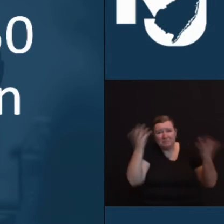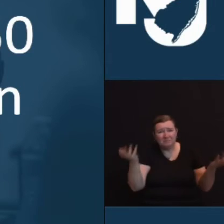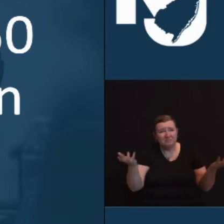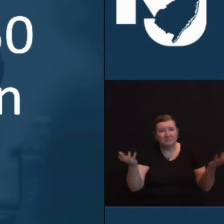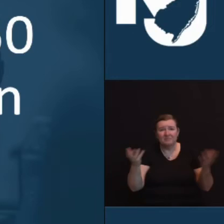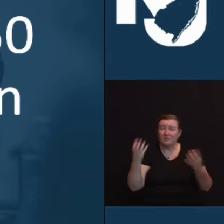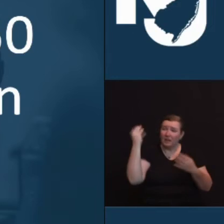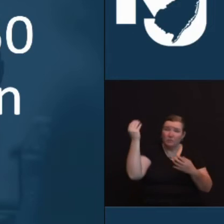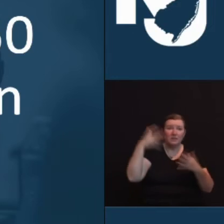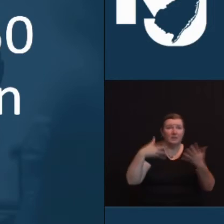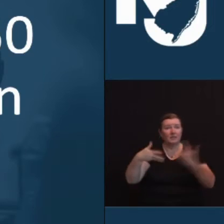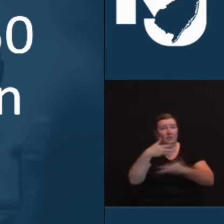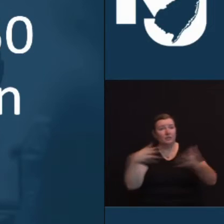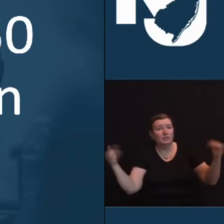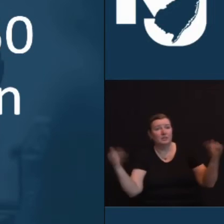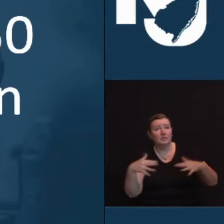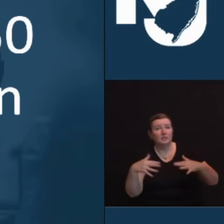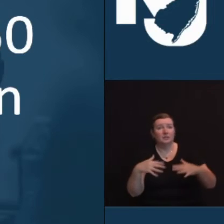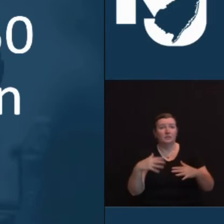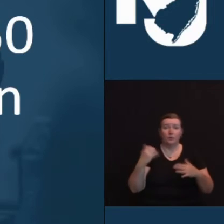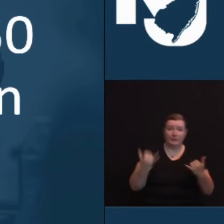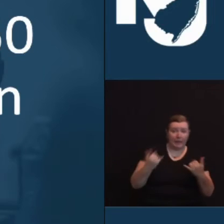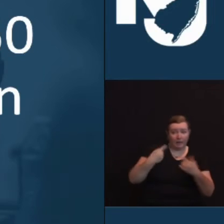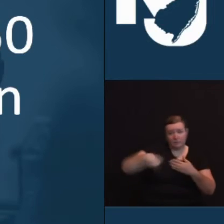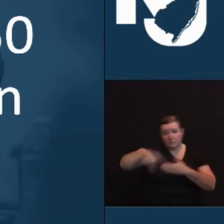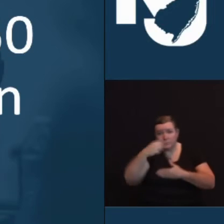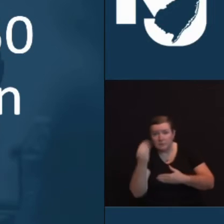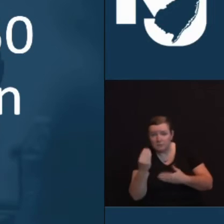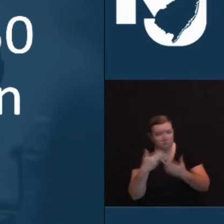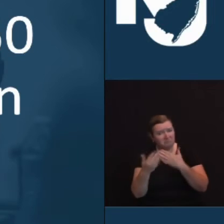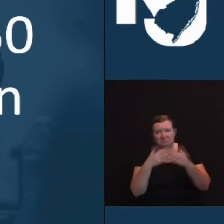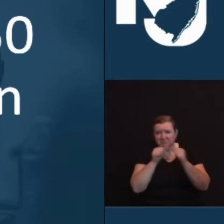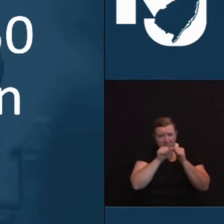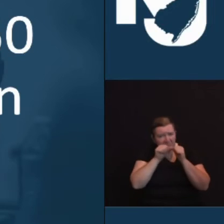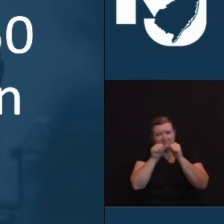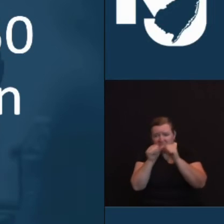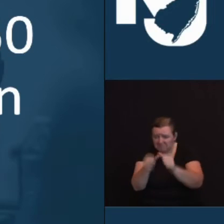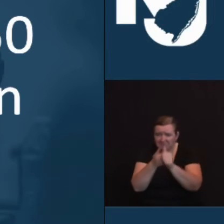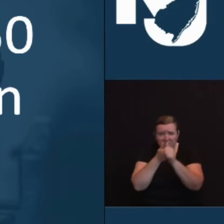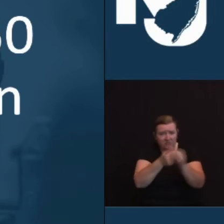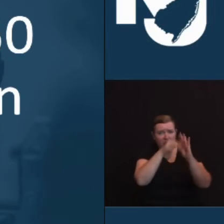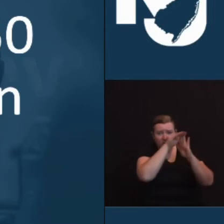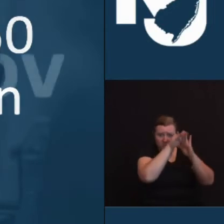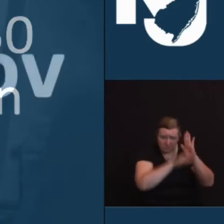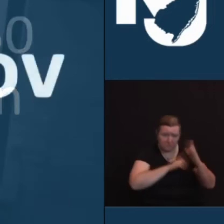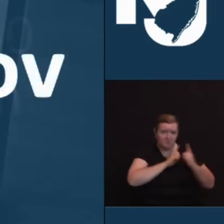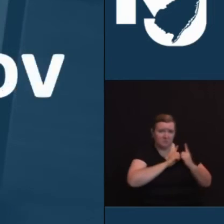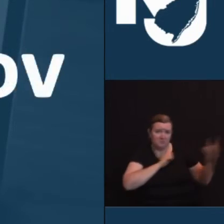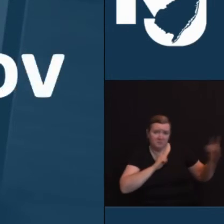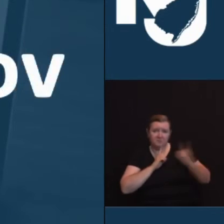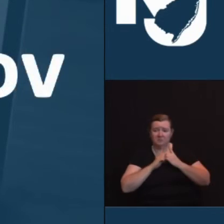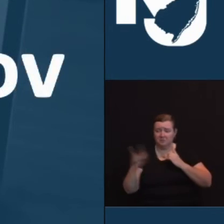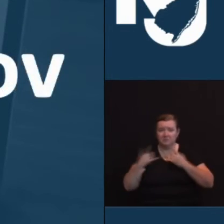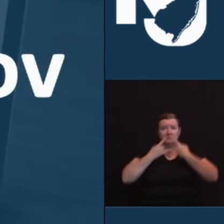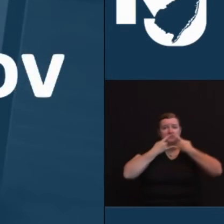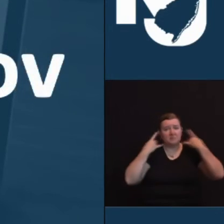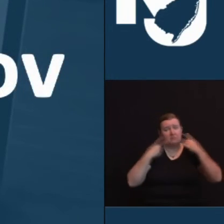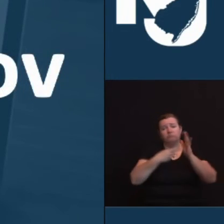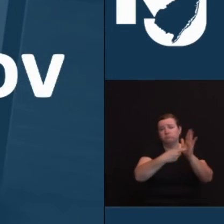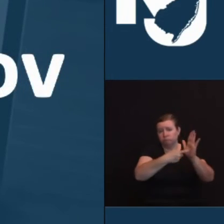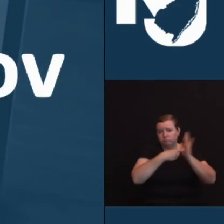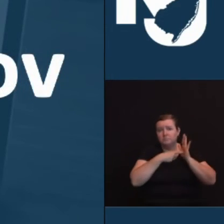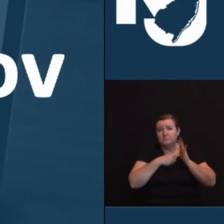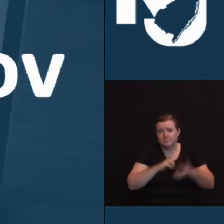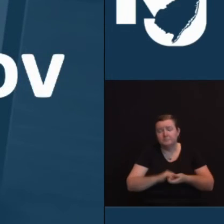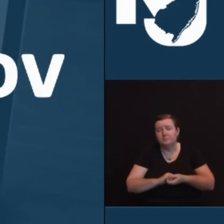Monday, must abide by those restrictions or face the consequences. I know Pat will get into this in a little bit